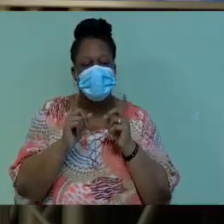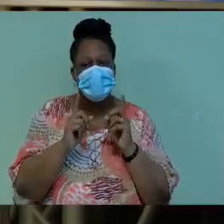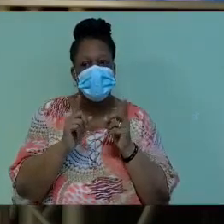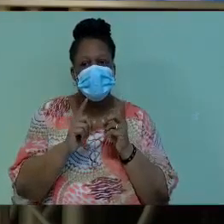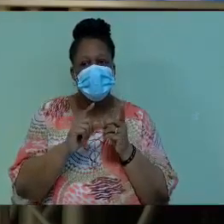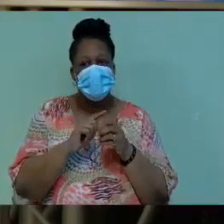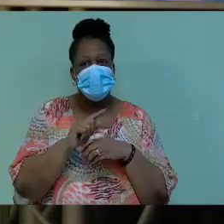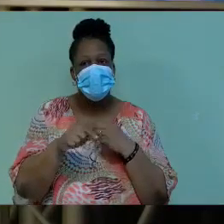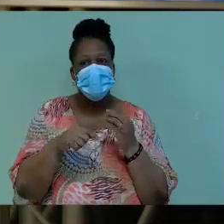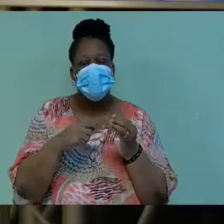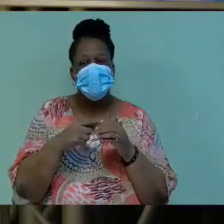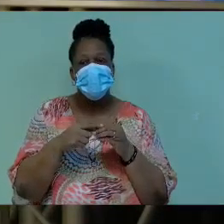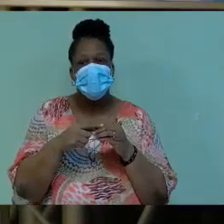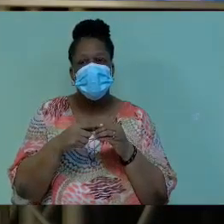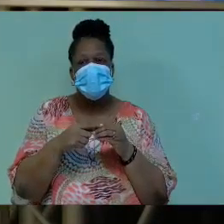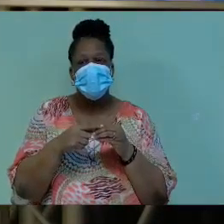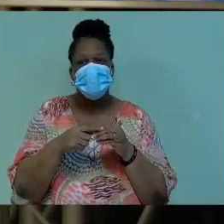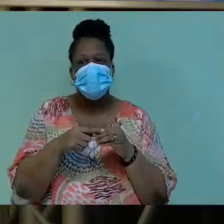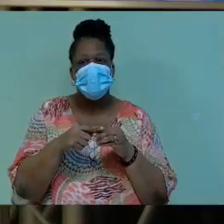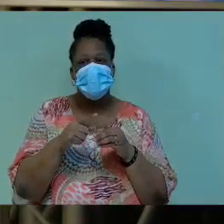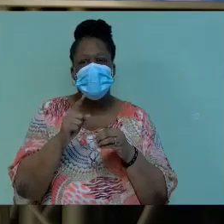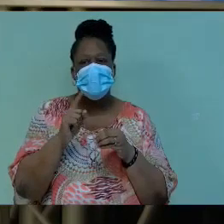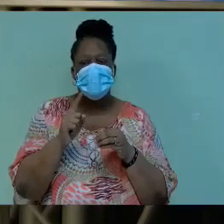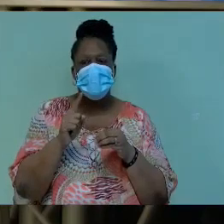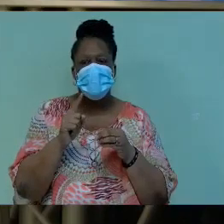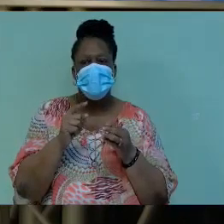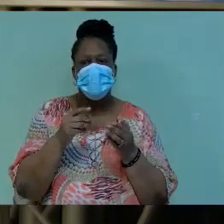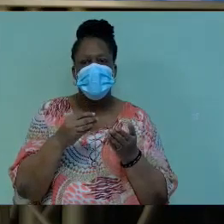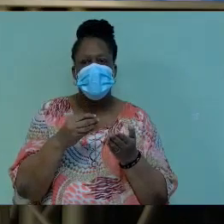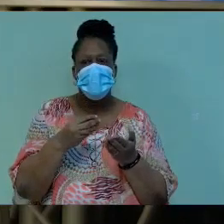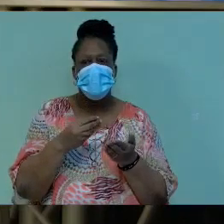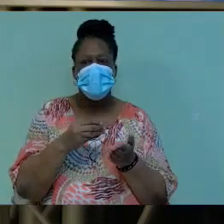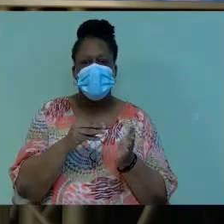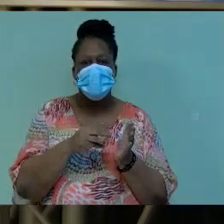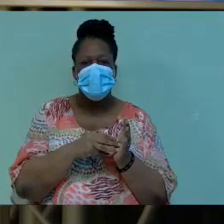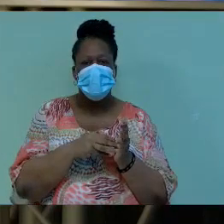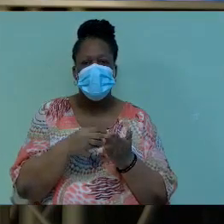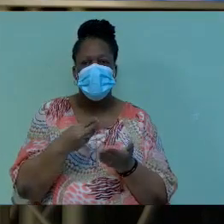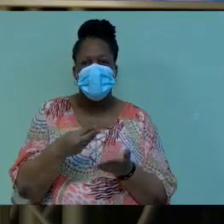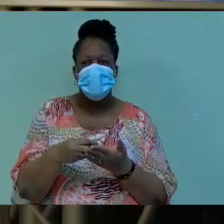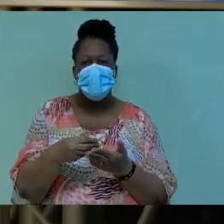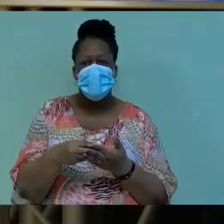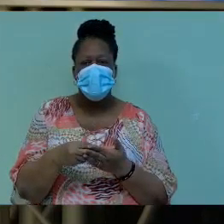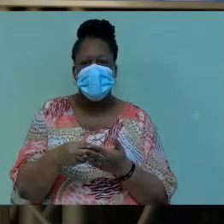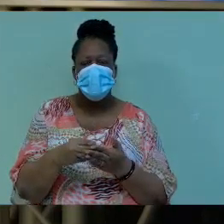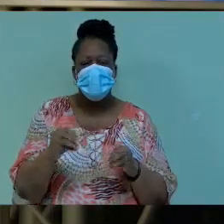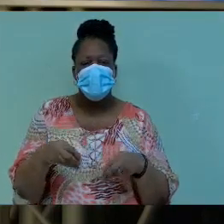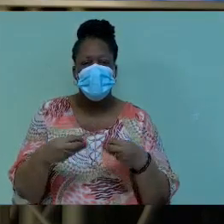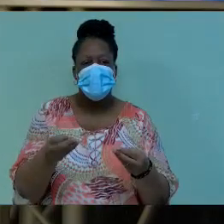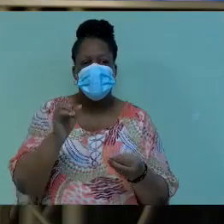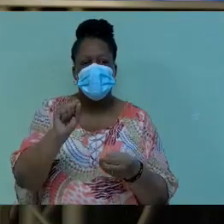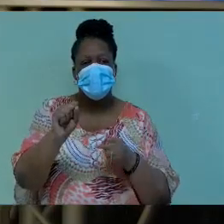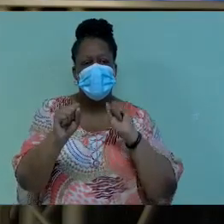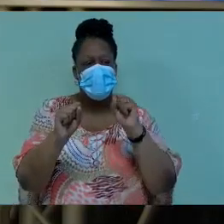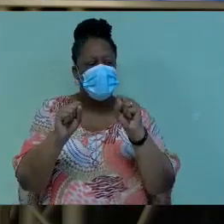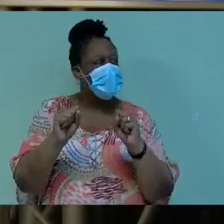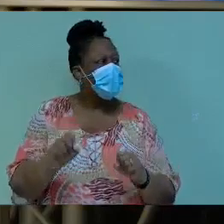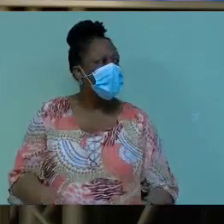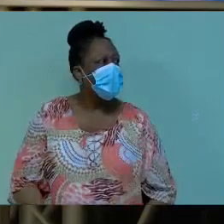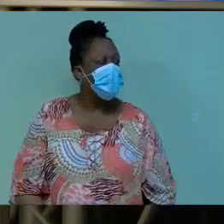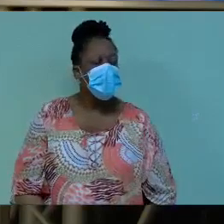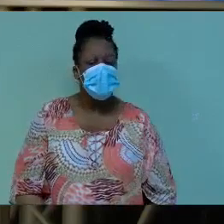1,000 assistance package provided via Social Security, the Department